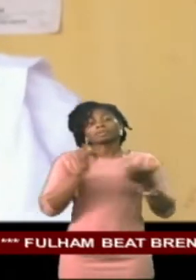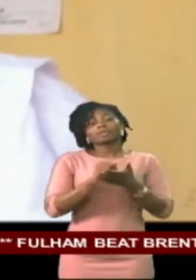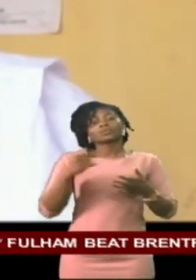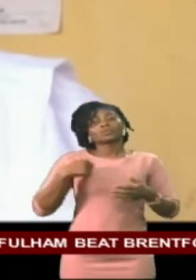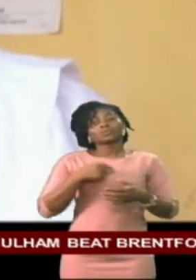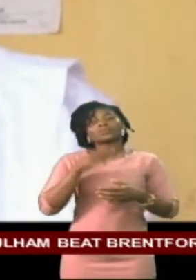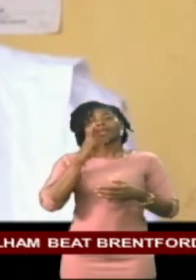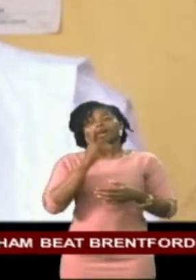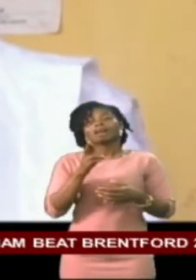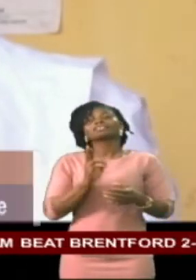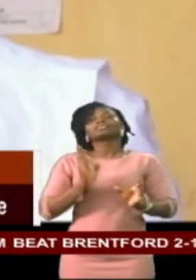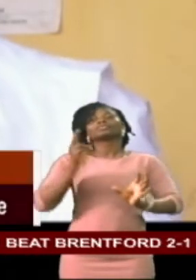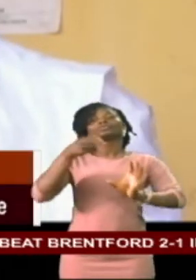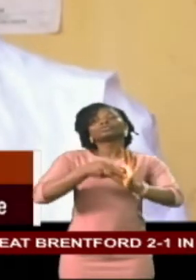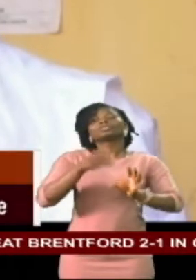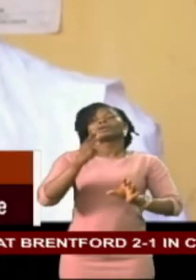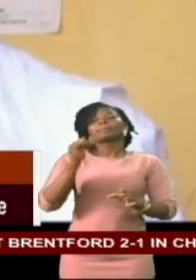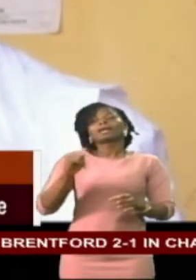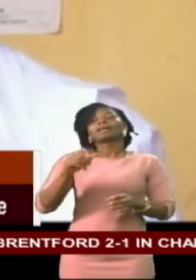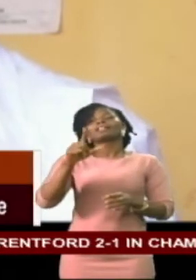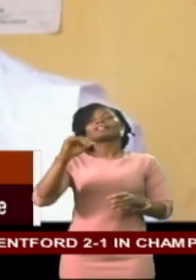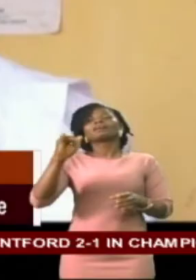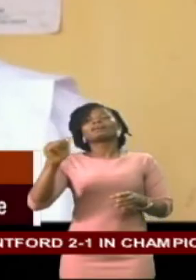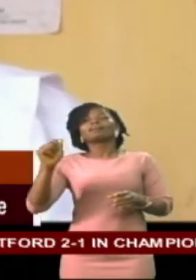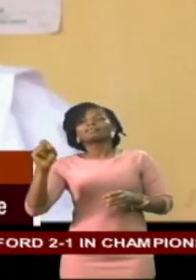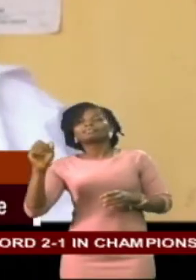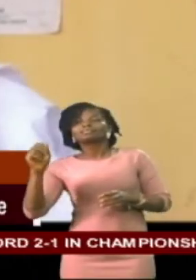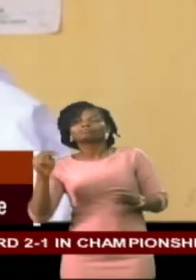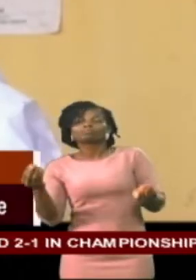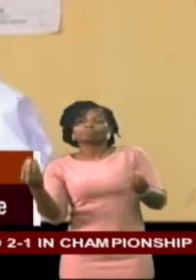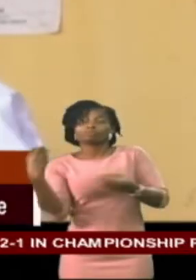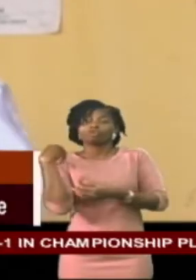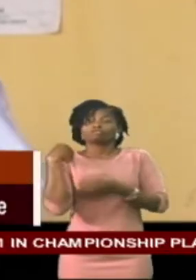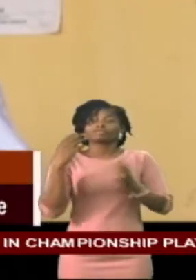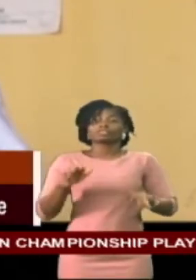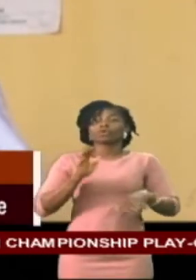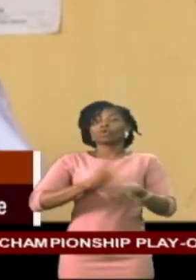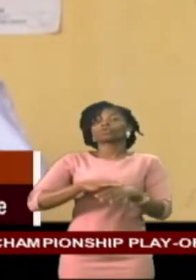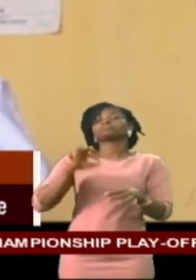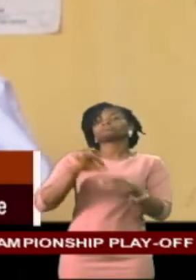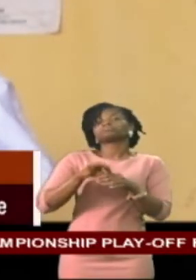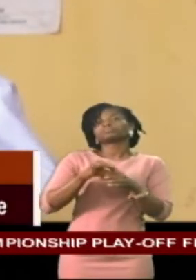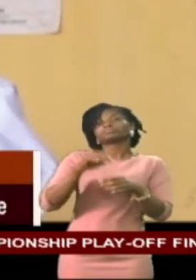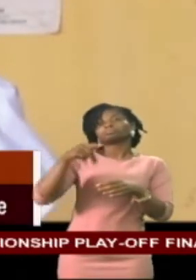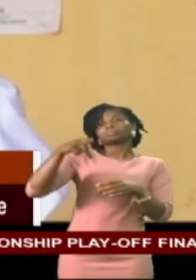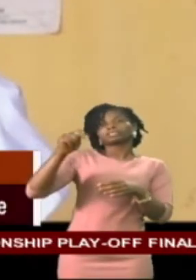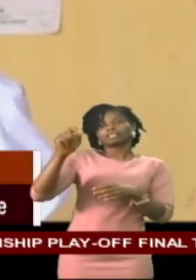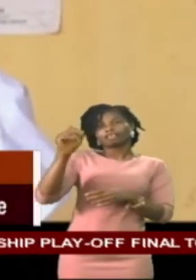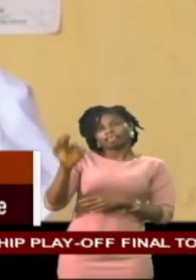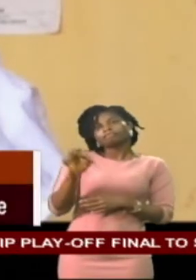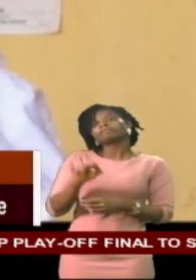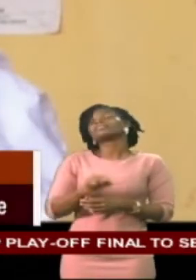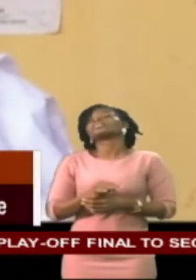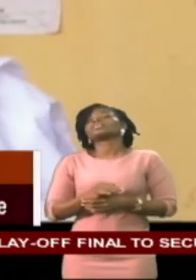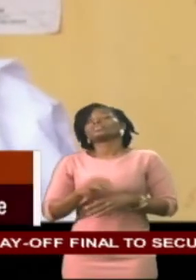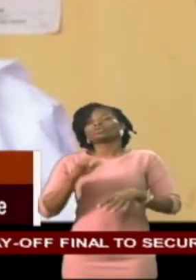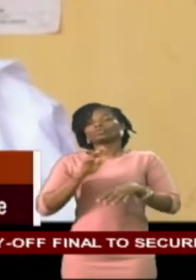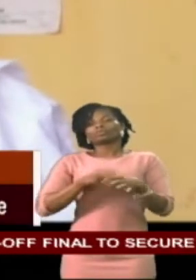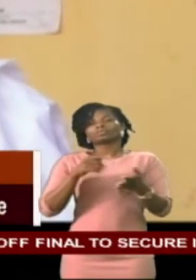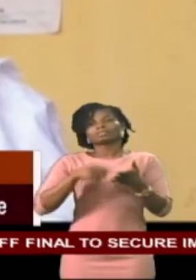by the liaison officer from the Presidential Task Force. And he will be with us not only for